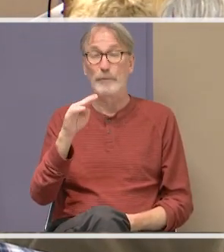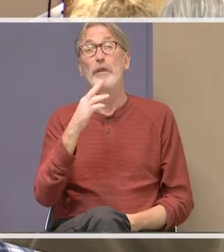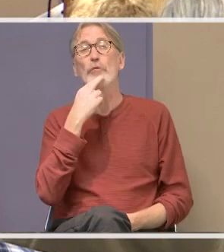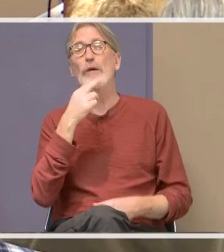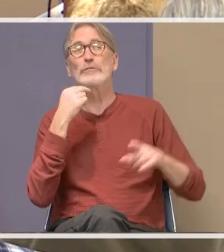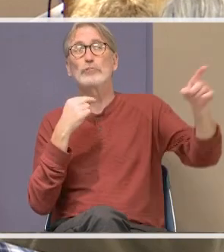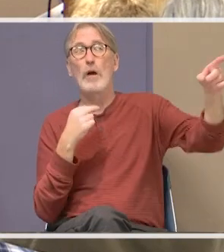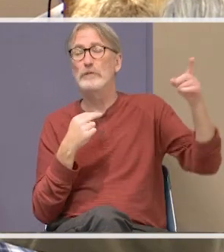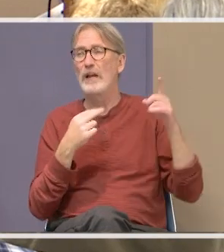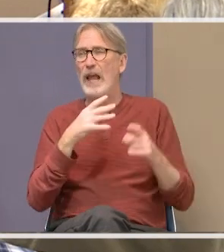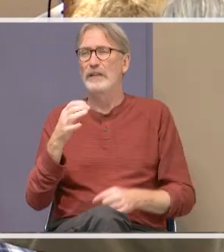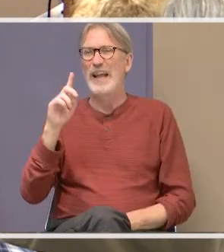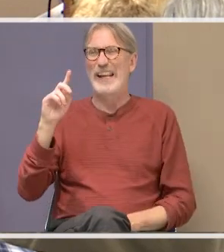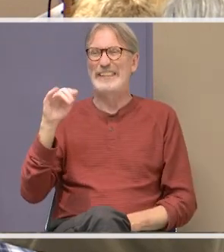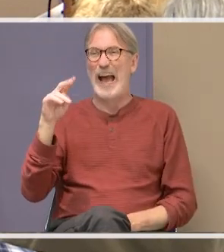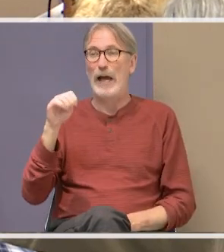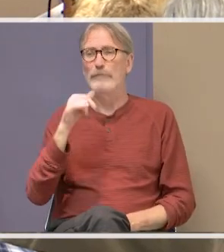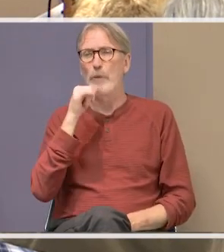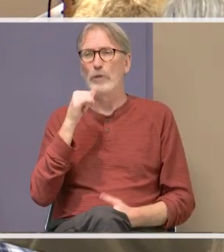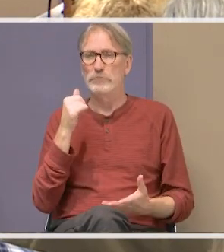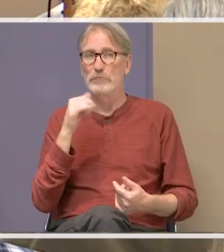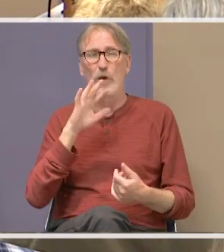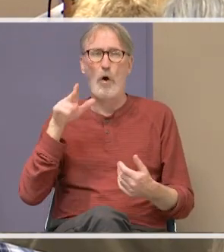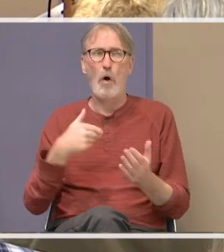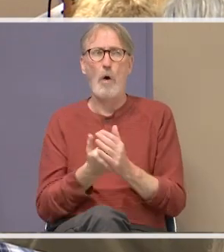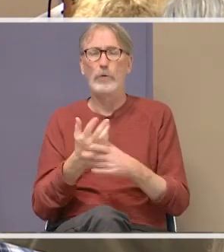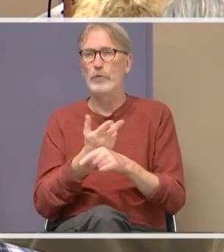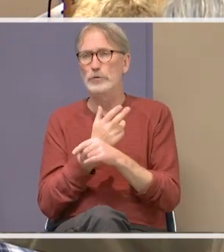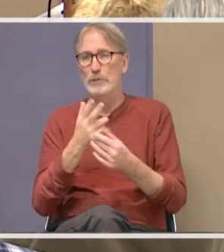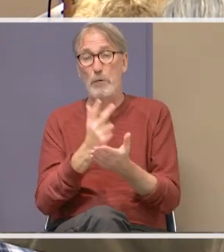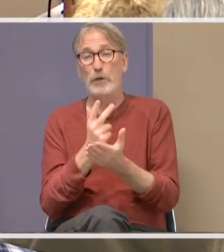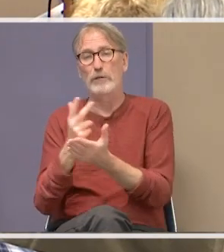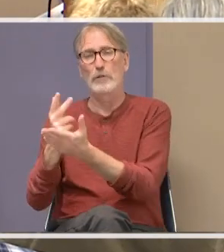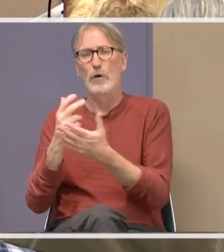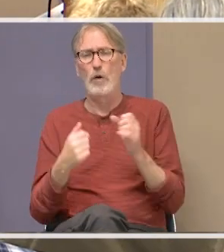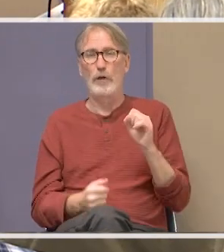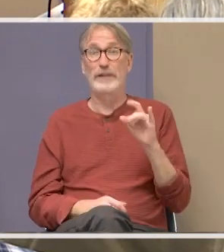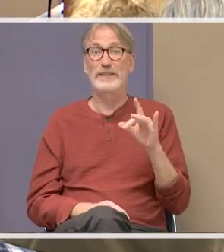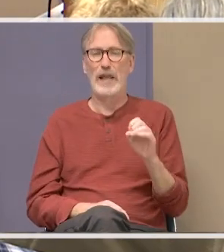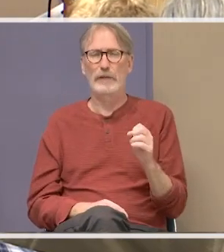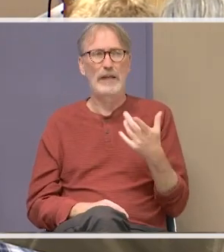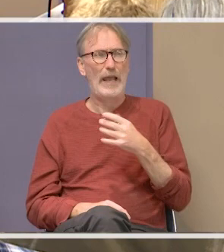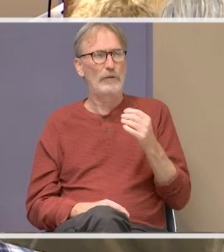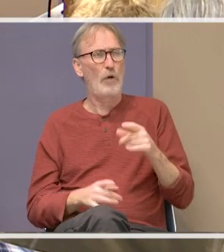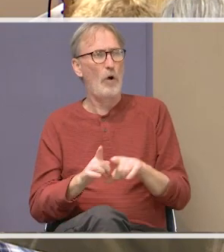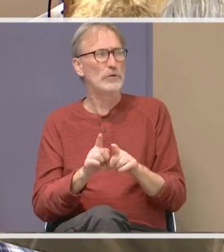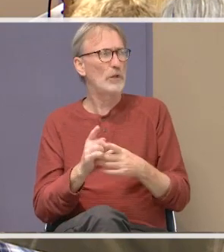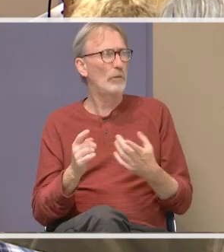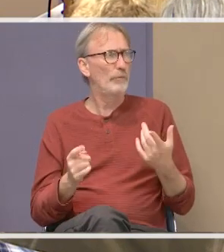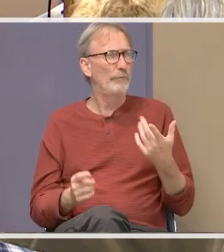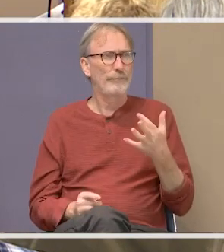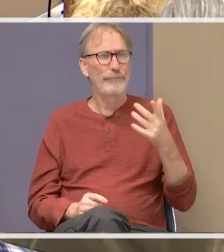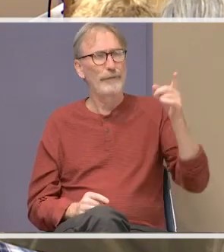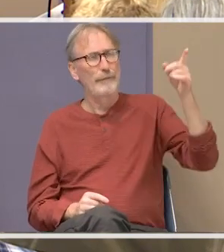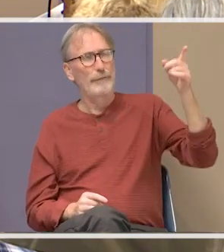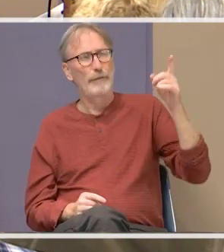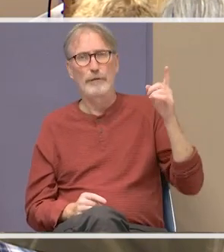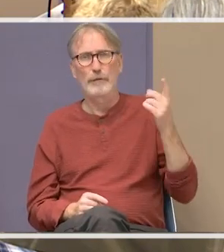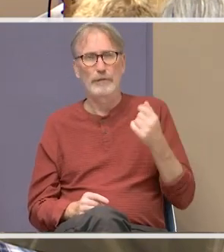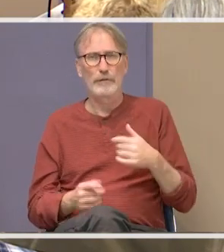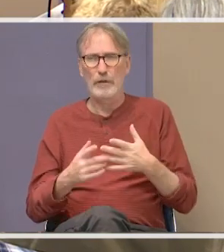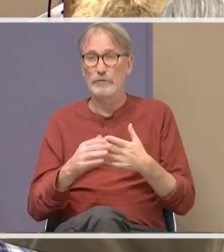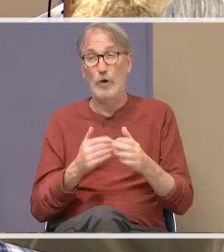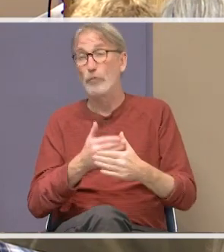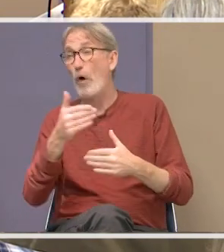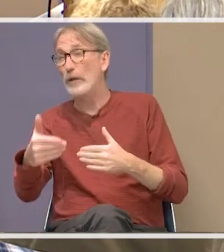Dive Bar. I'll use those parking spots on the side there. And also on the spots